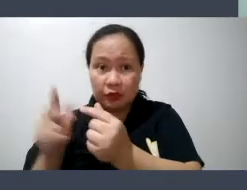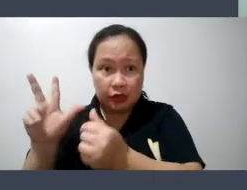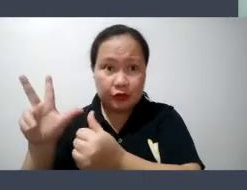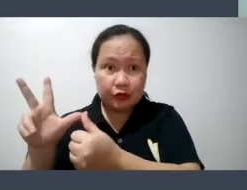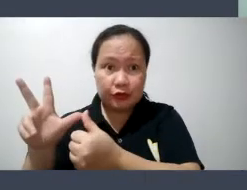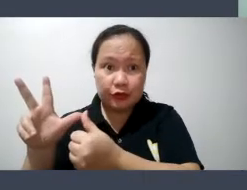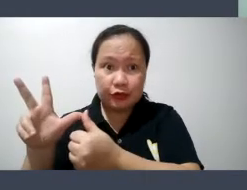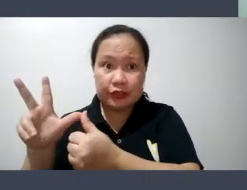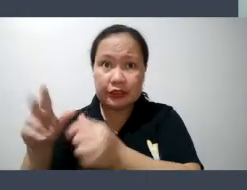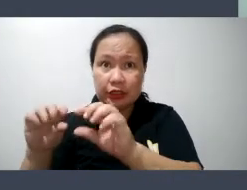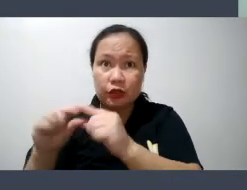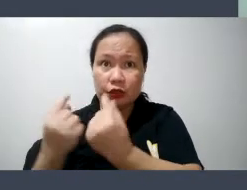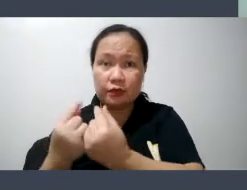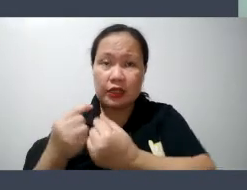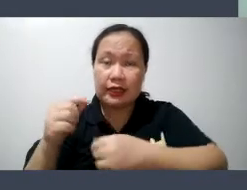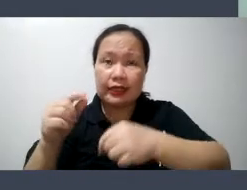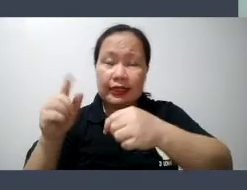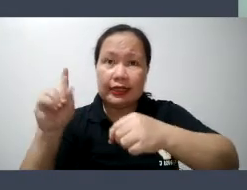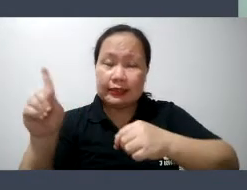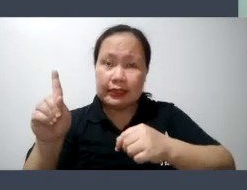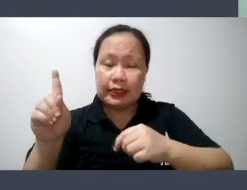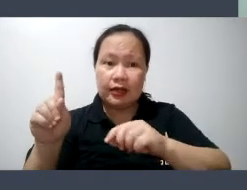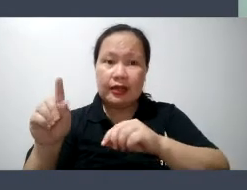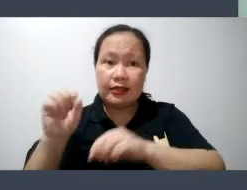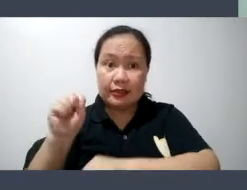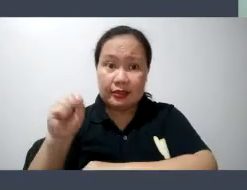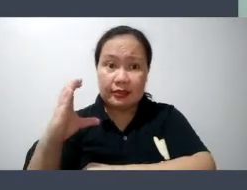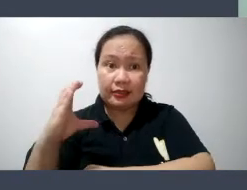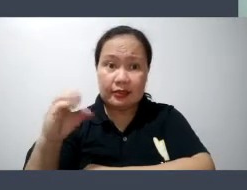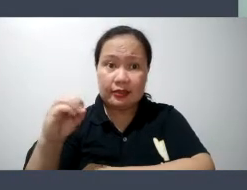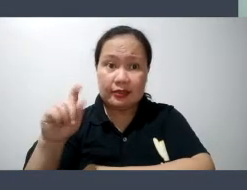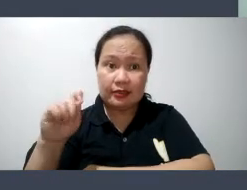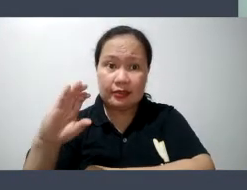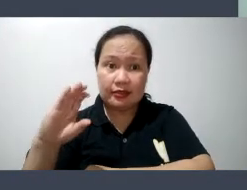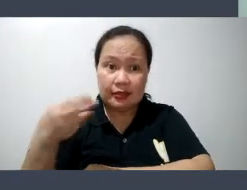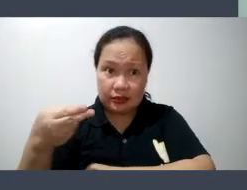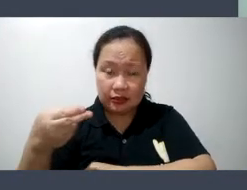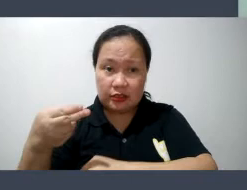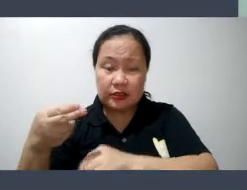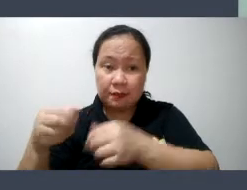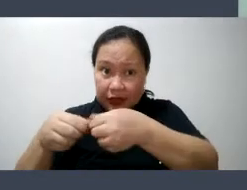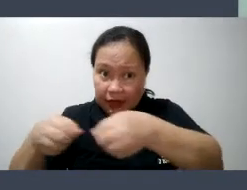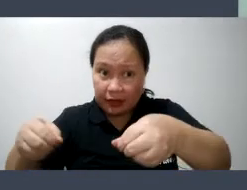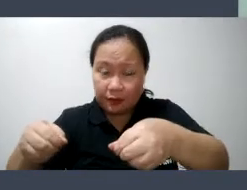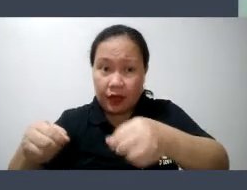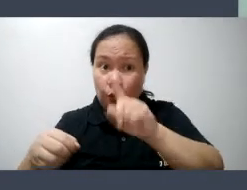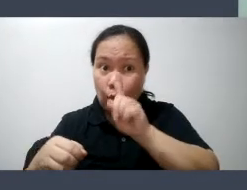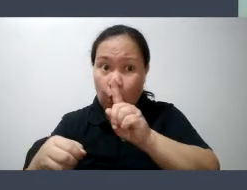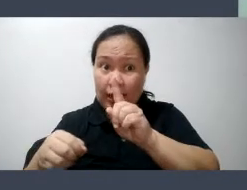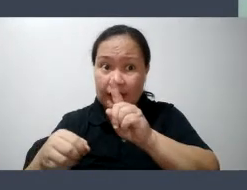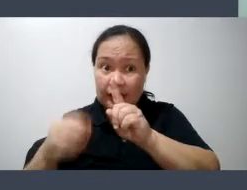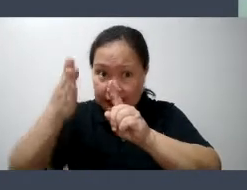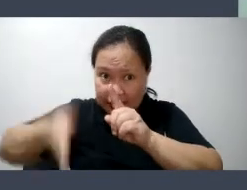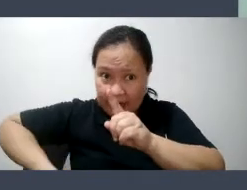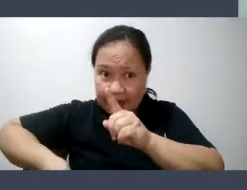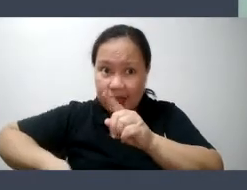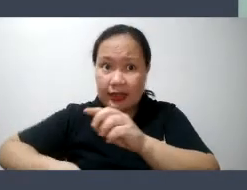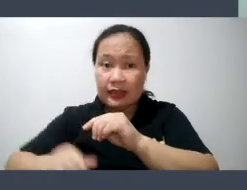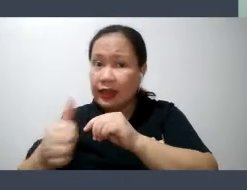What have you observed? This is a double-sided, this is a one-sided, but still they share